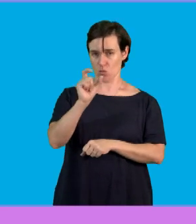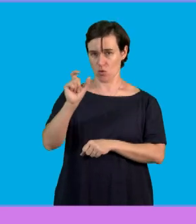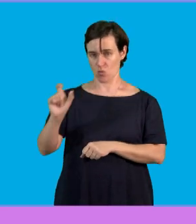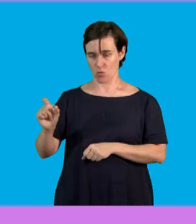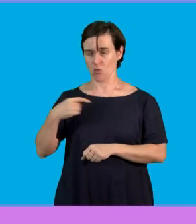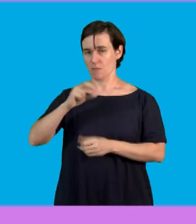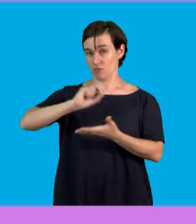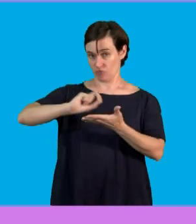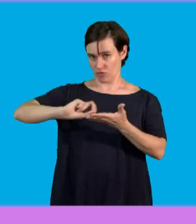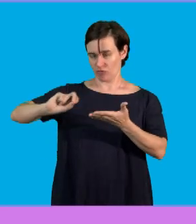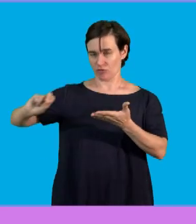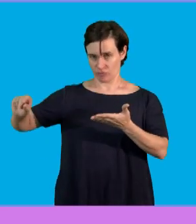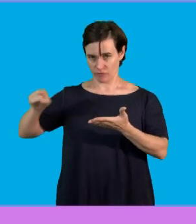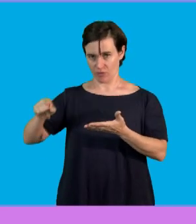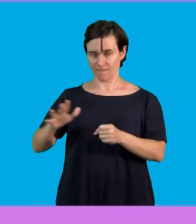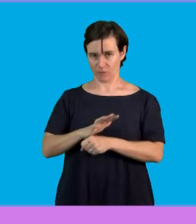26,000